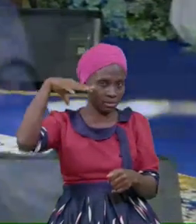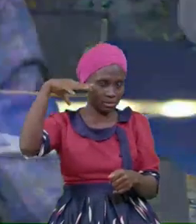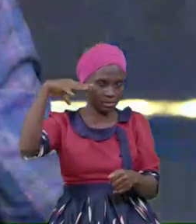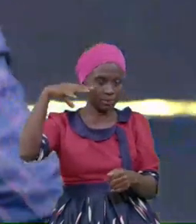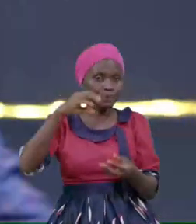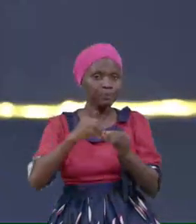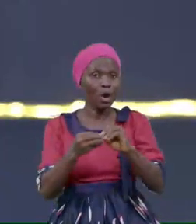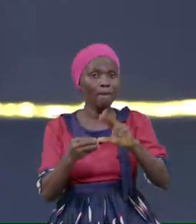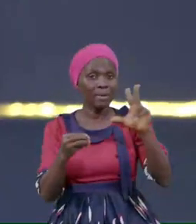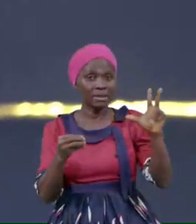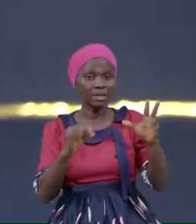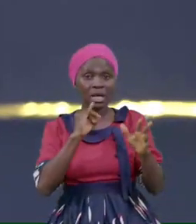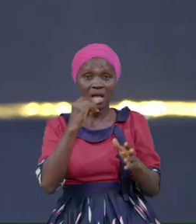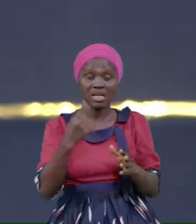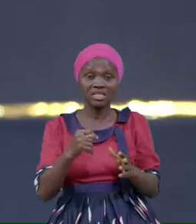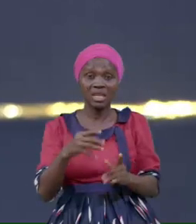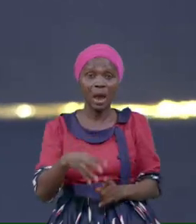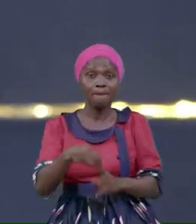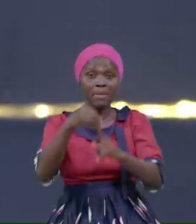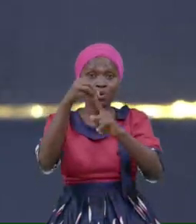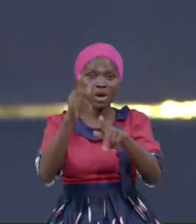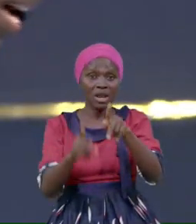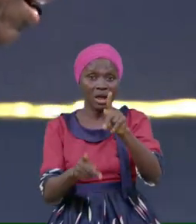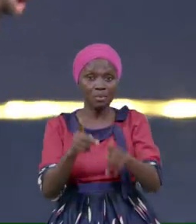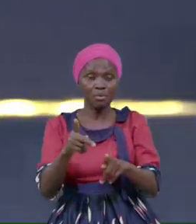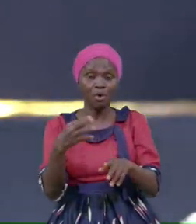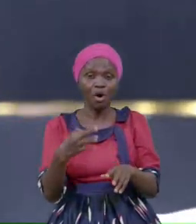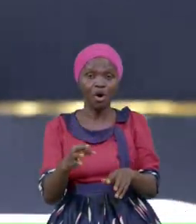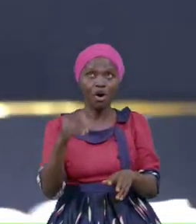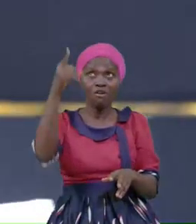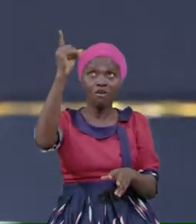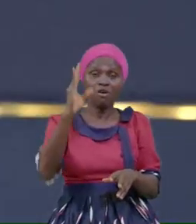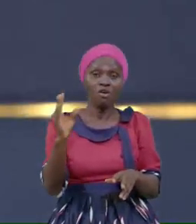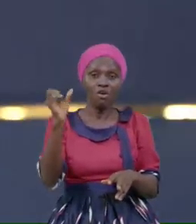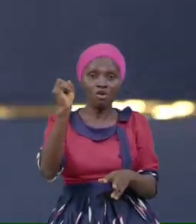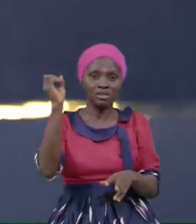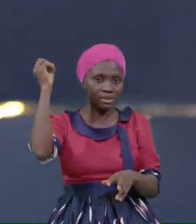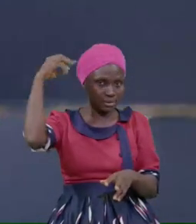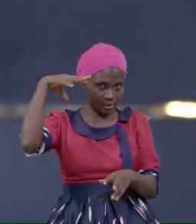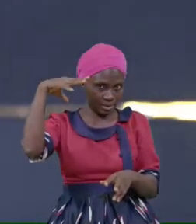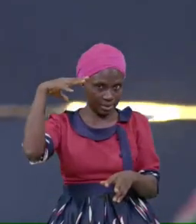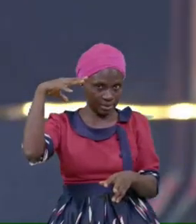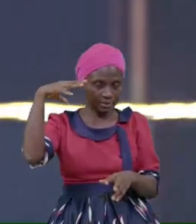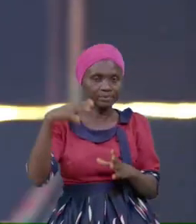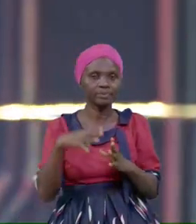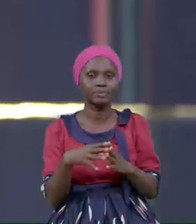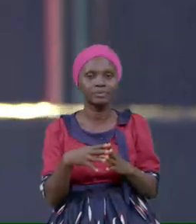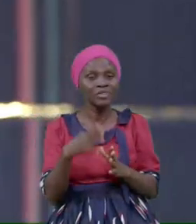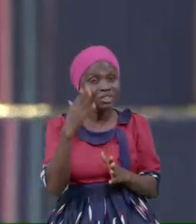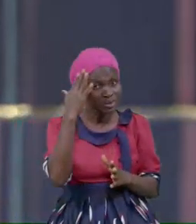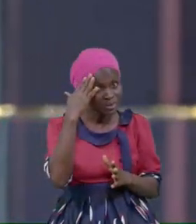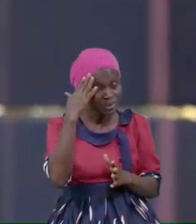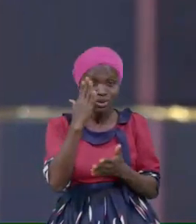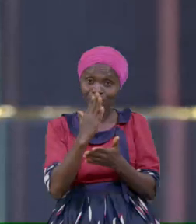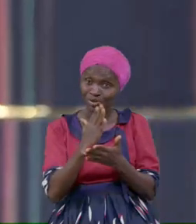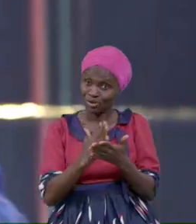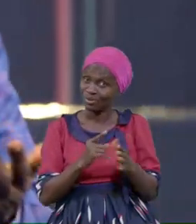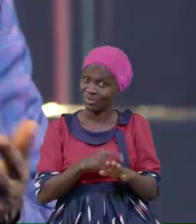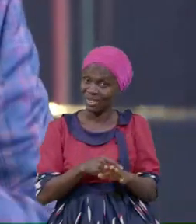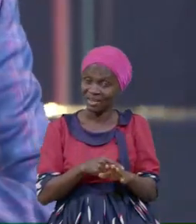of God's grace. Peculiar people of God's grace. You know, sometimes people